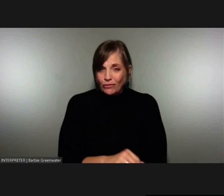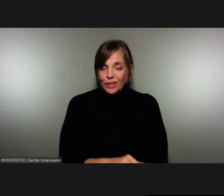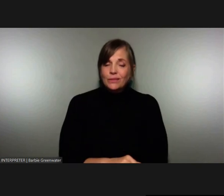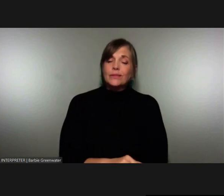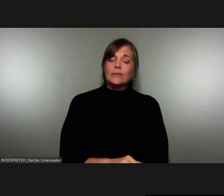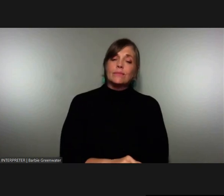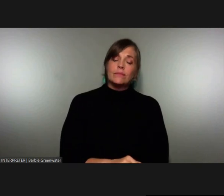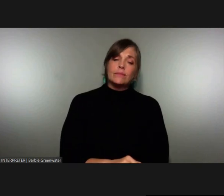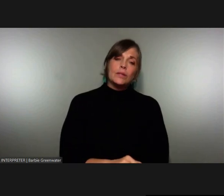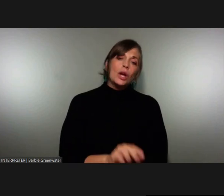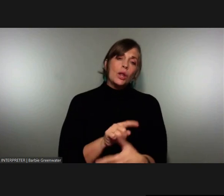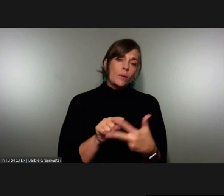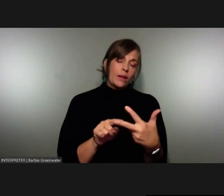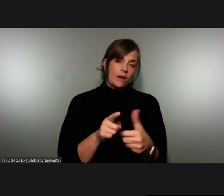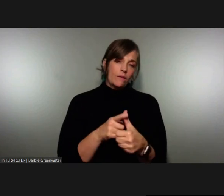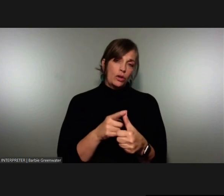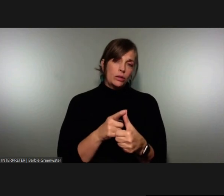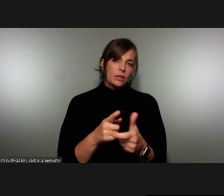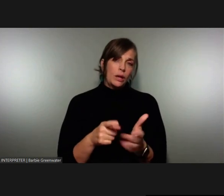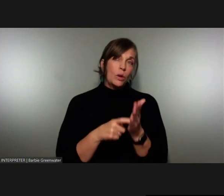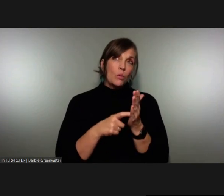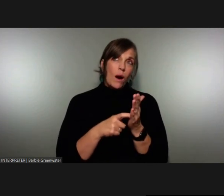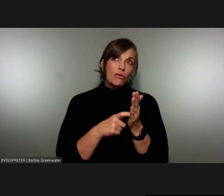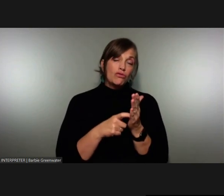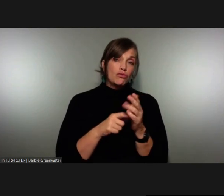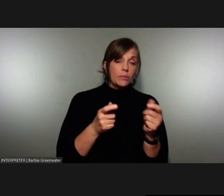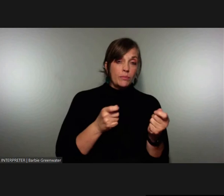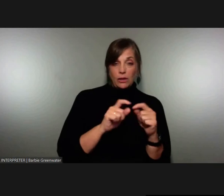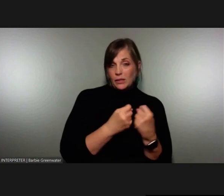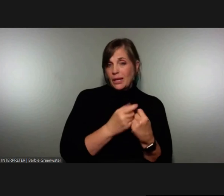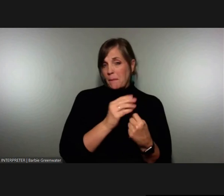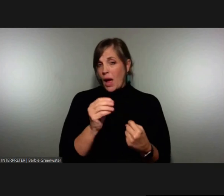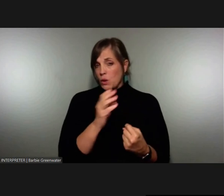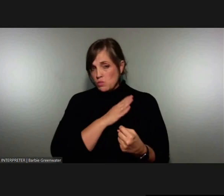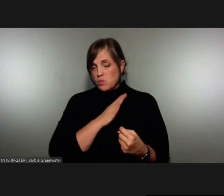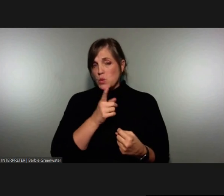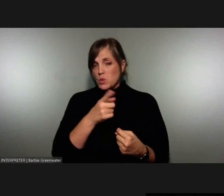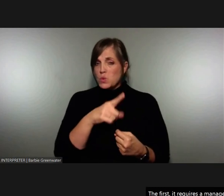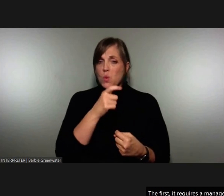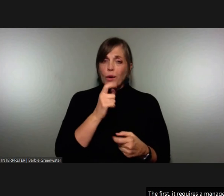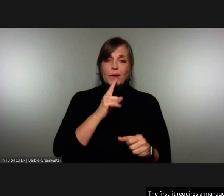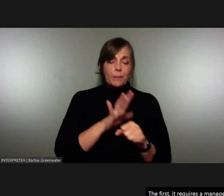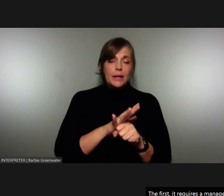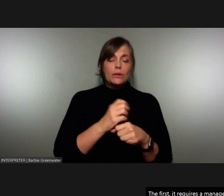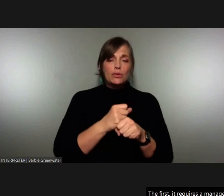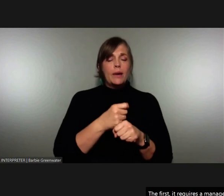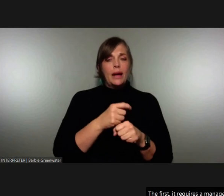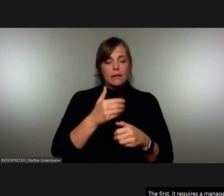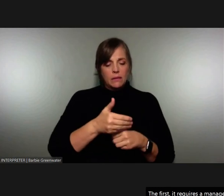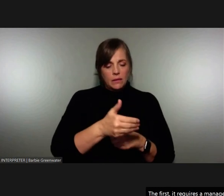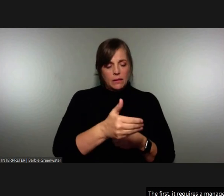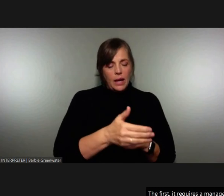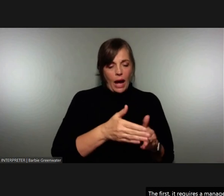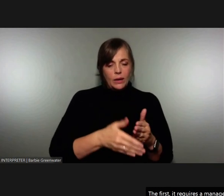first, it requires a management team and a board that is committed to producing a series of outcomes. They need to have